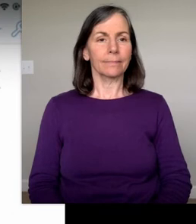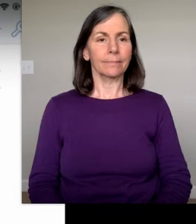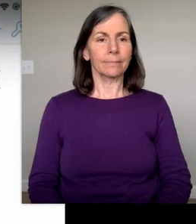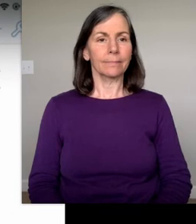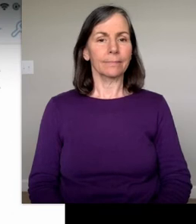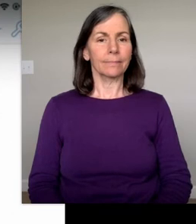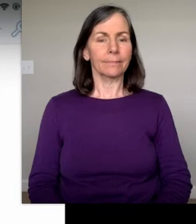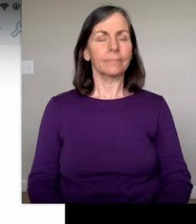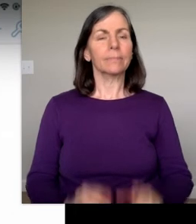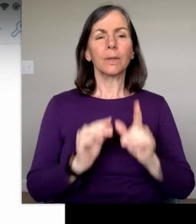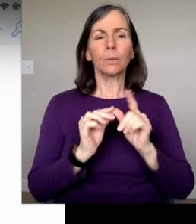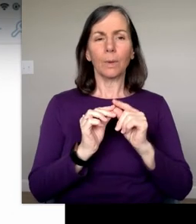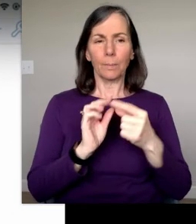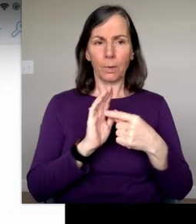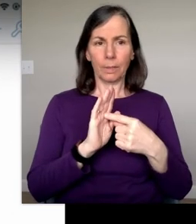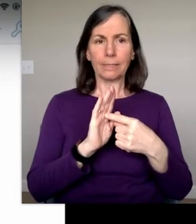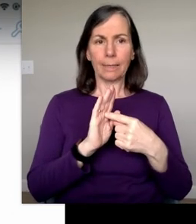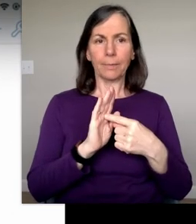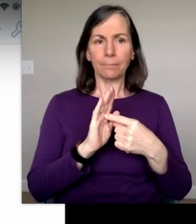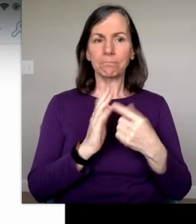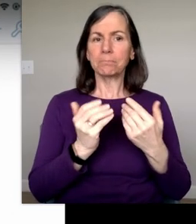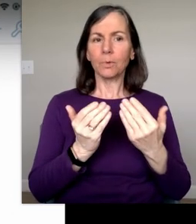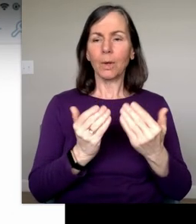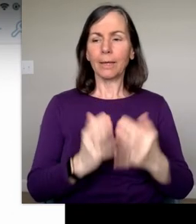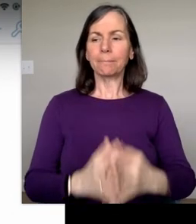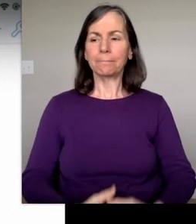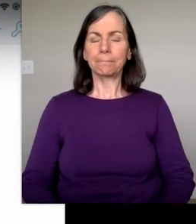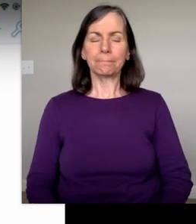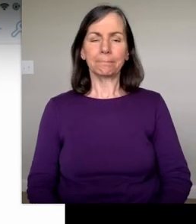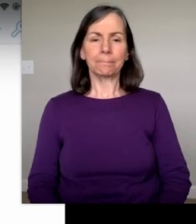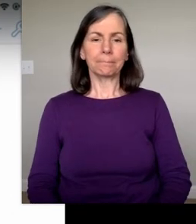Let's do one more example.